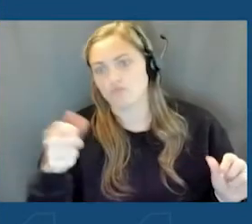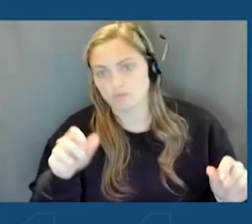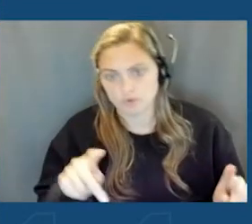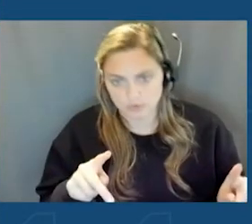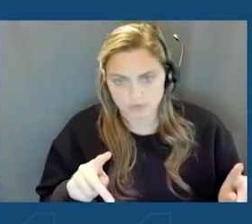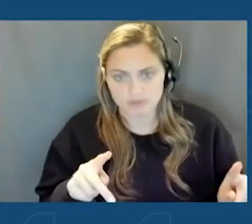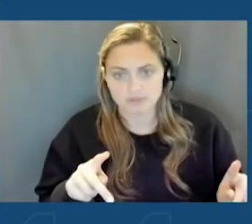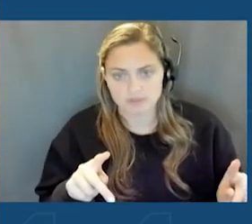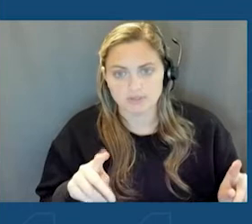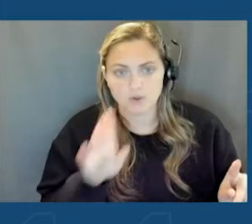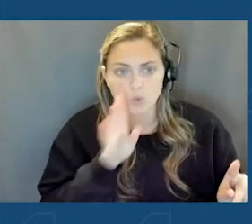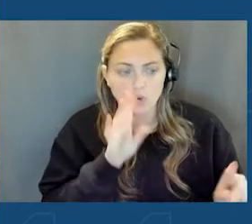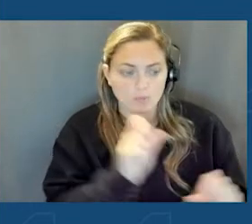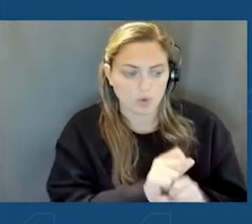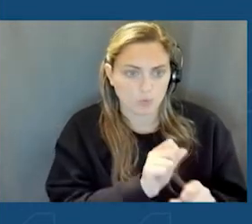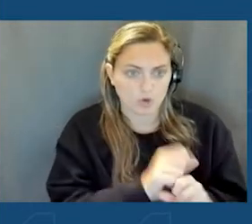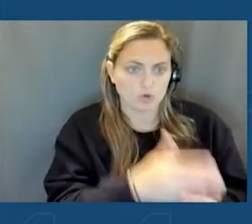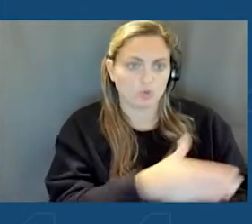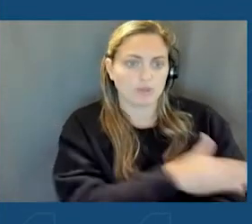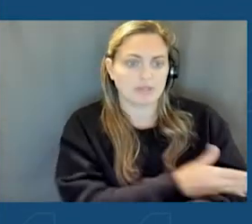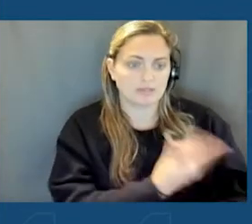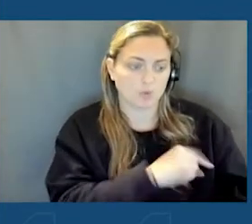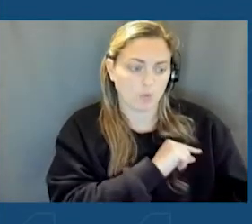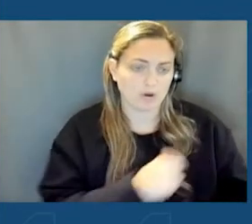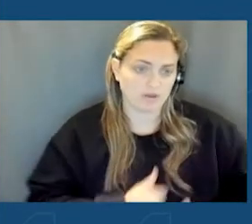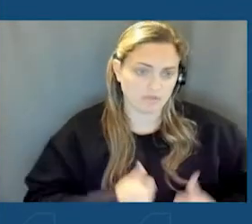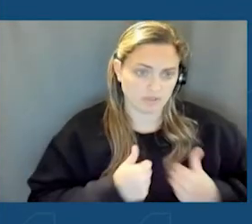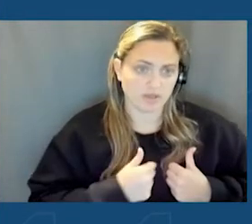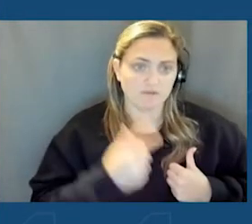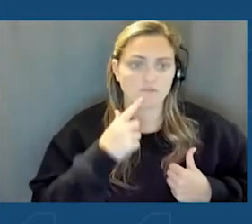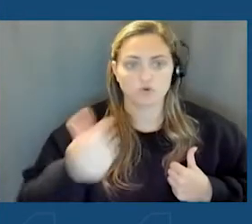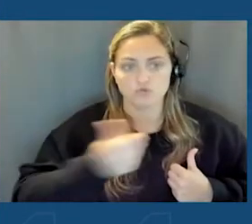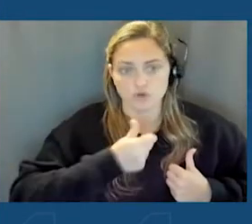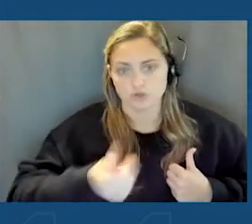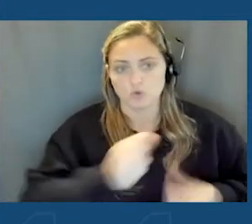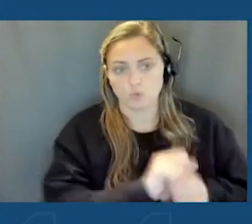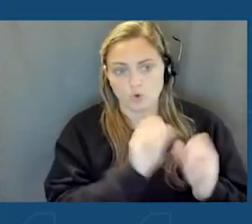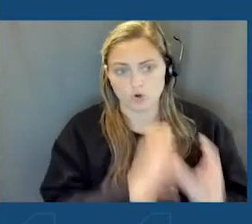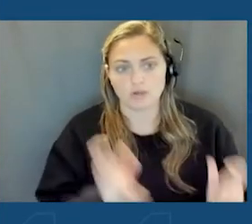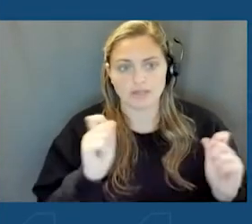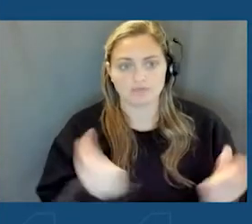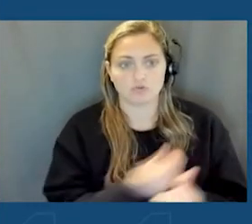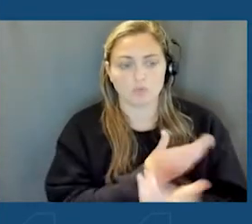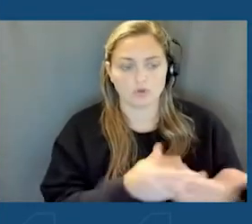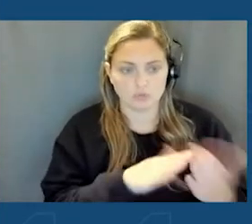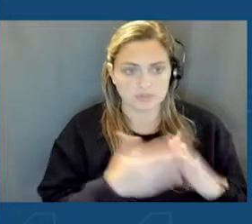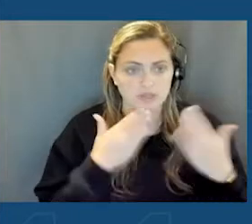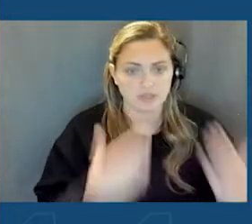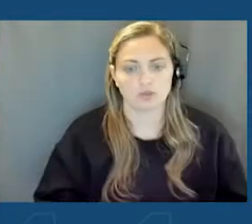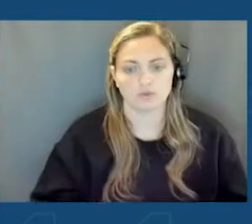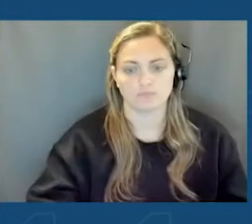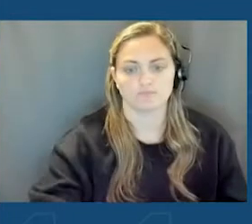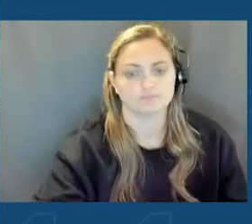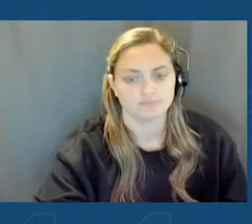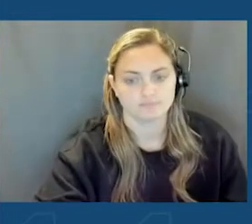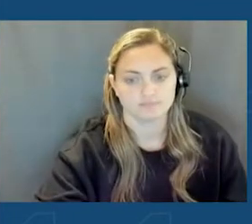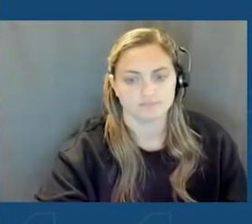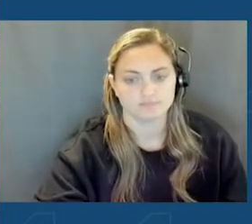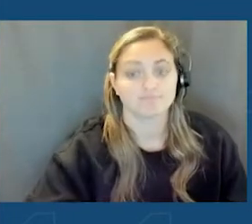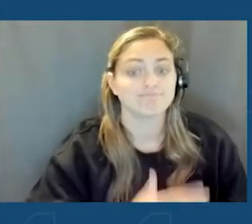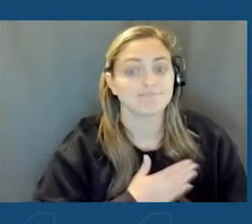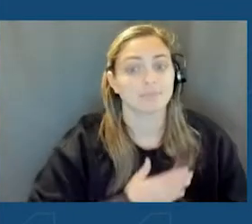be working to enhance the quality of life for transit workers that give so much to our city. Thank you all very much. Please welcome